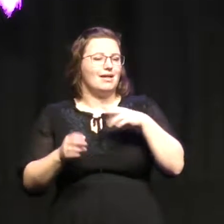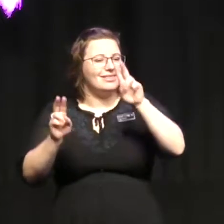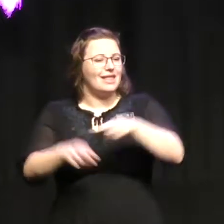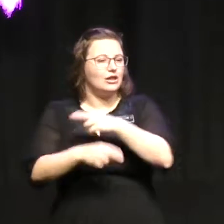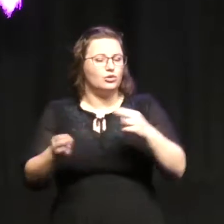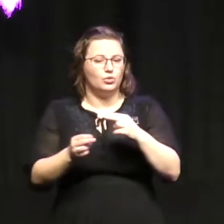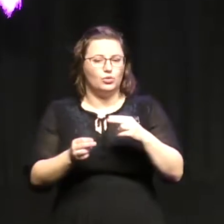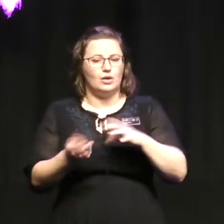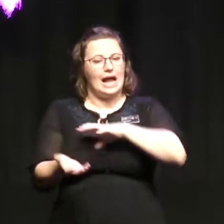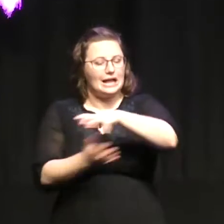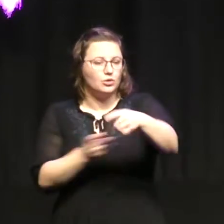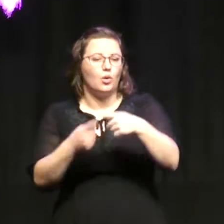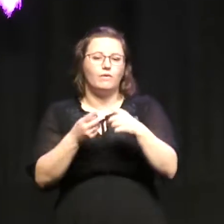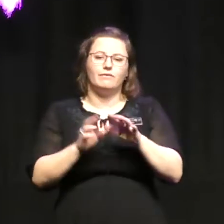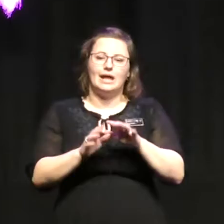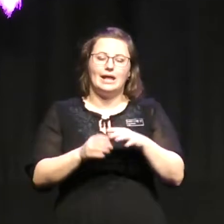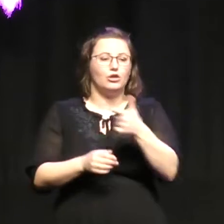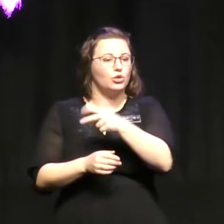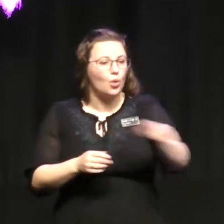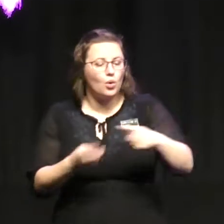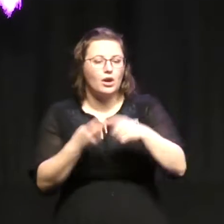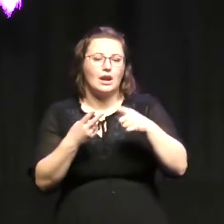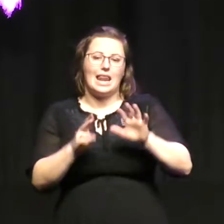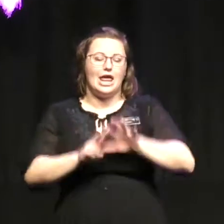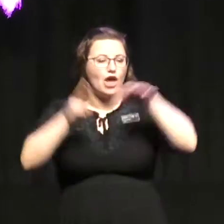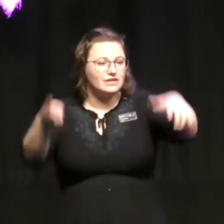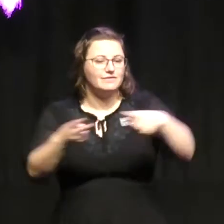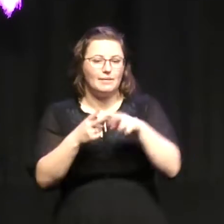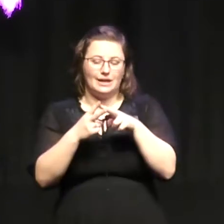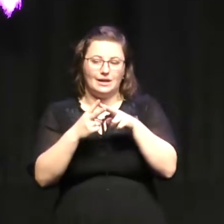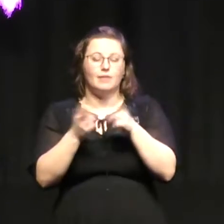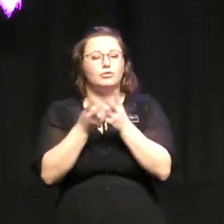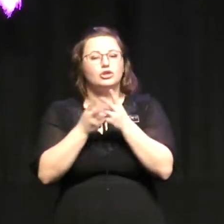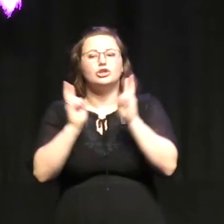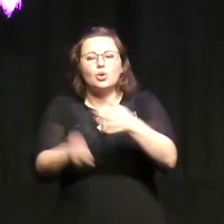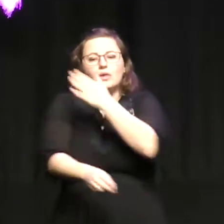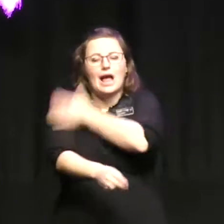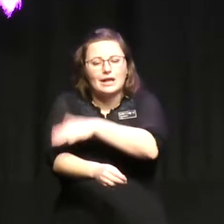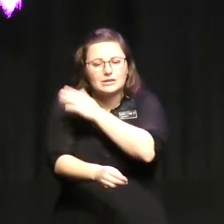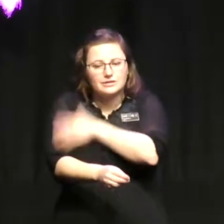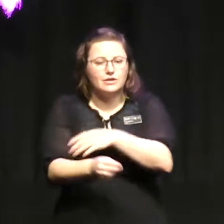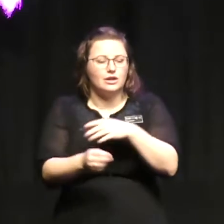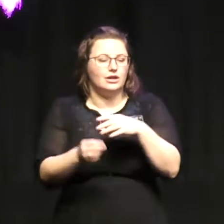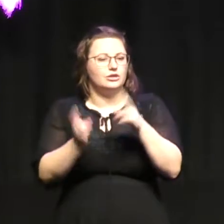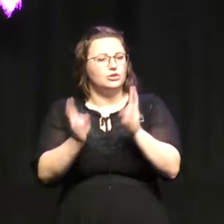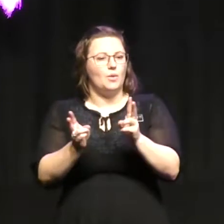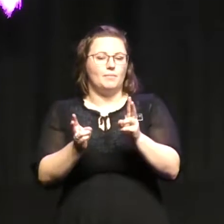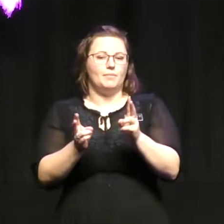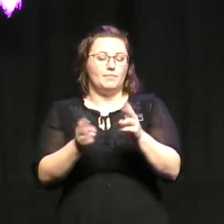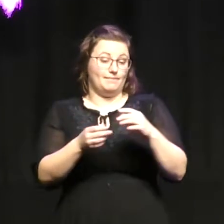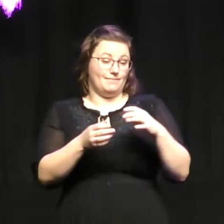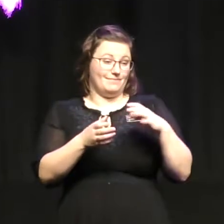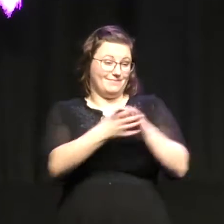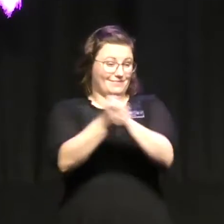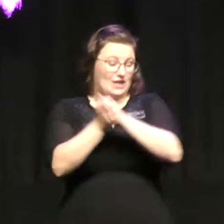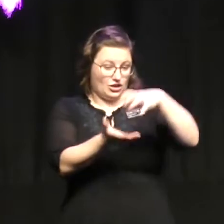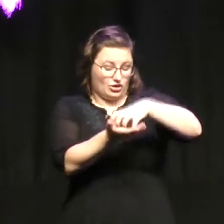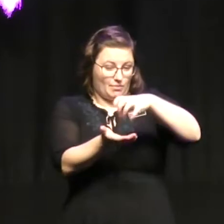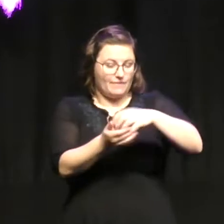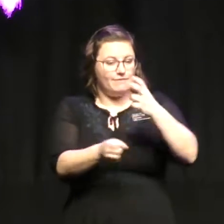floods. Therefore, the savings related services that the collectives try to